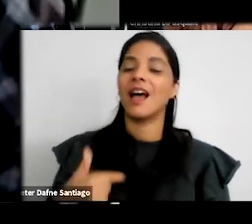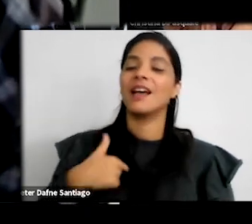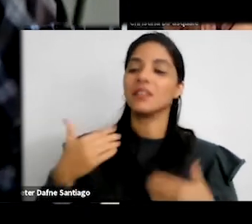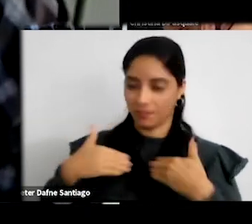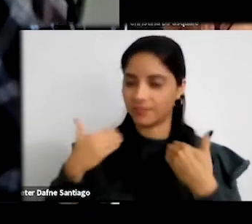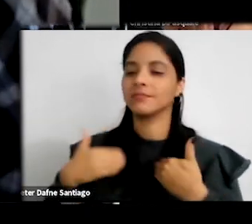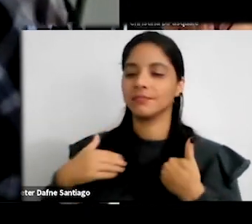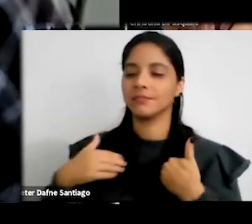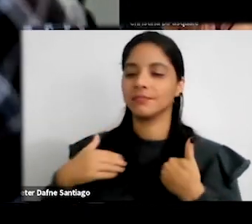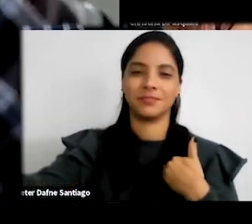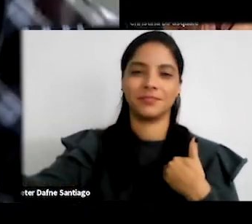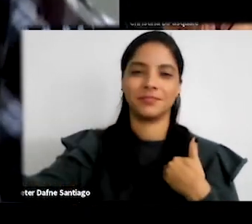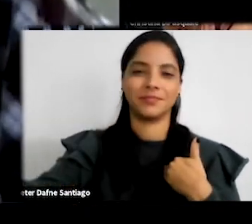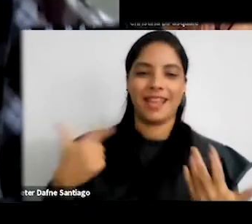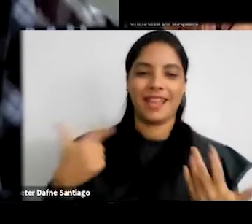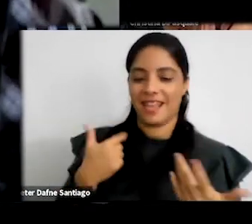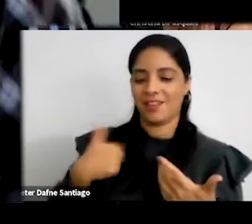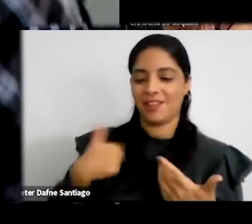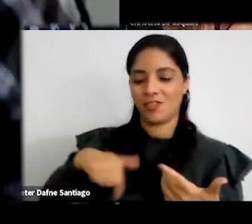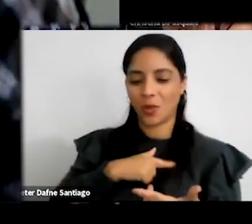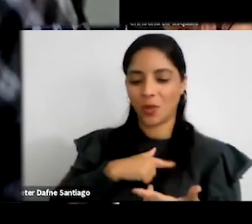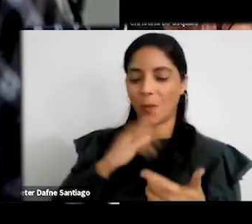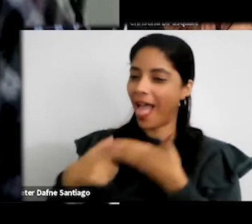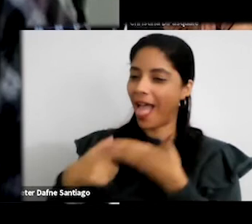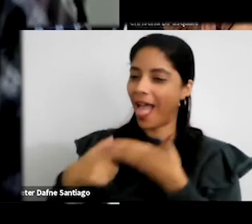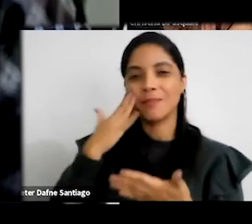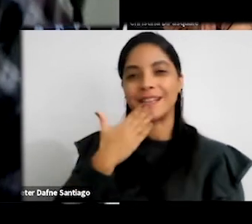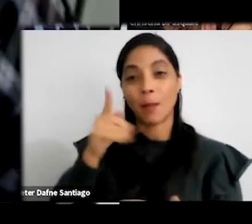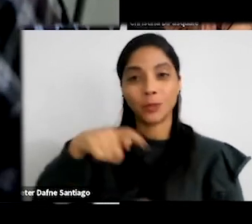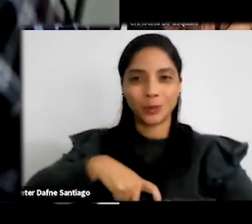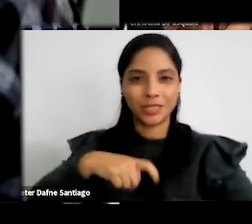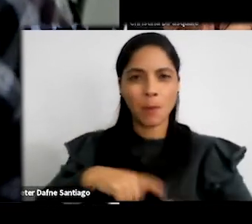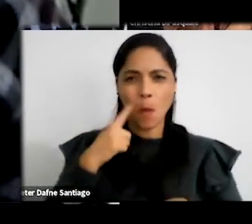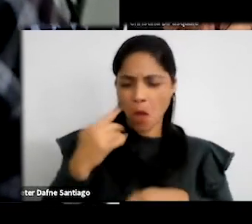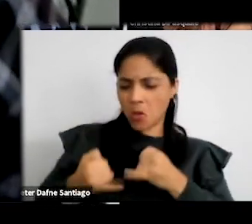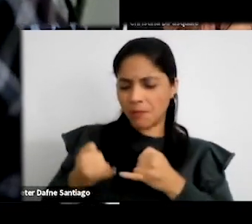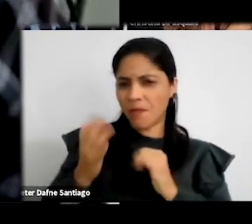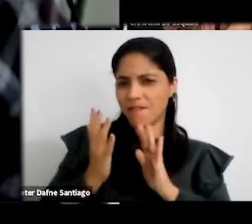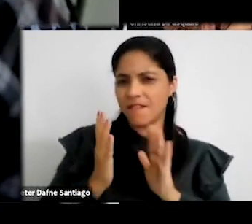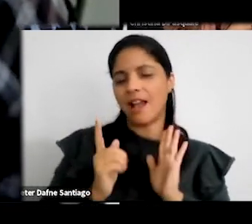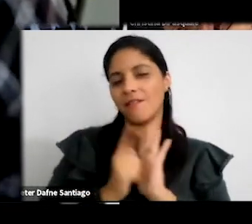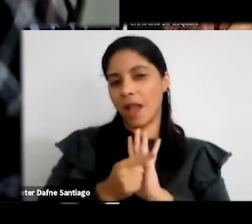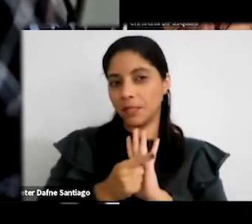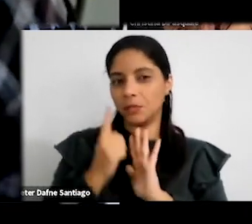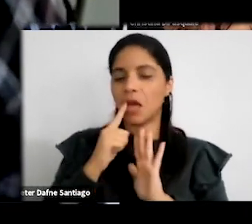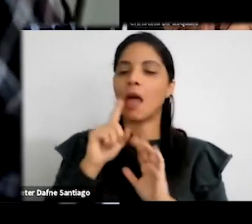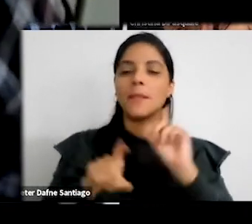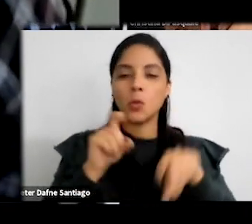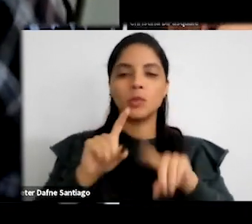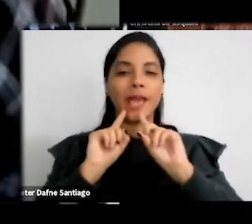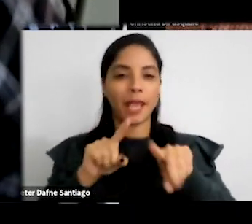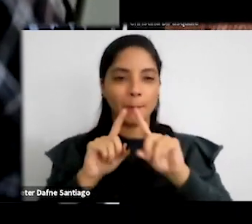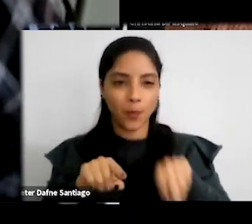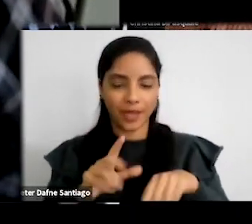have this conversation, but we're going to dedicate the last 5 minutes to question and answers. And again, I'm going to put in the chat a link to